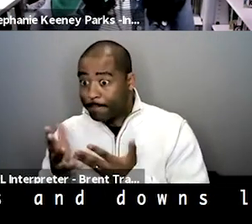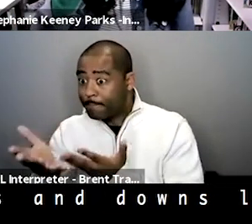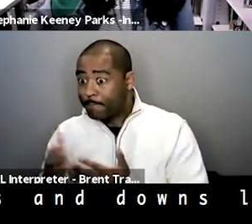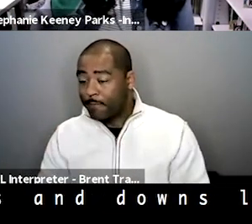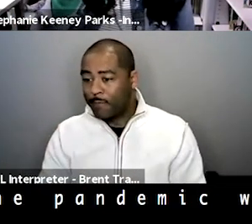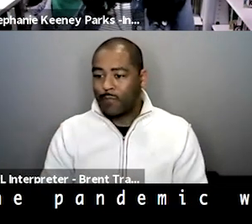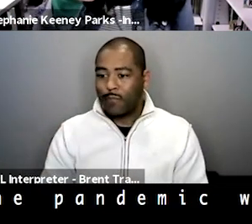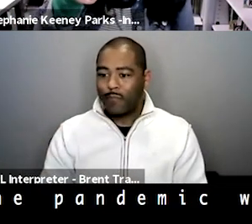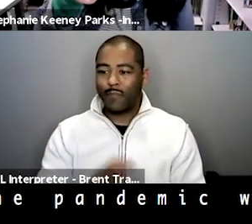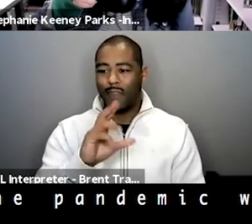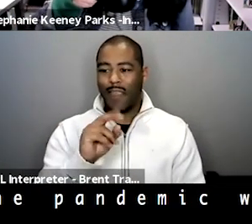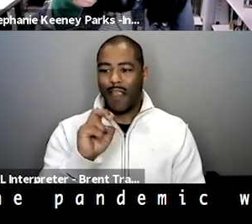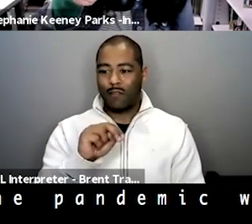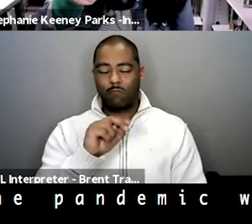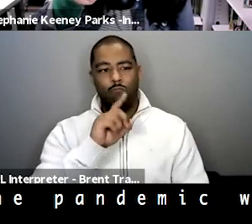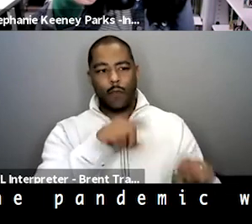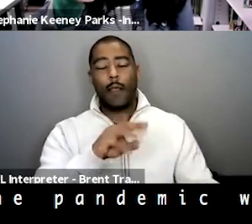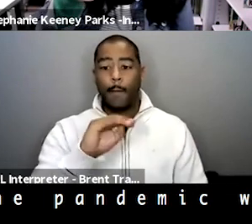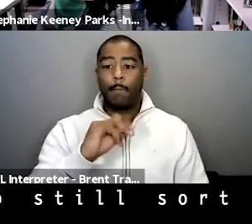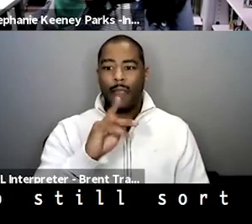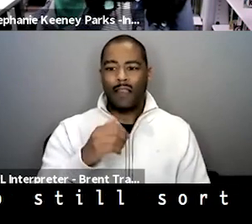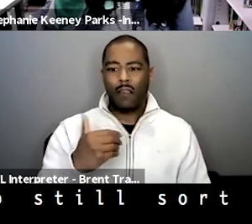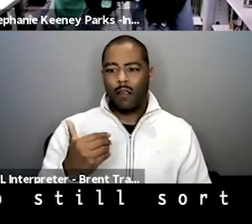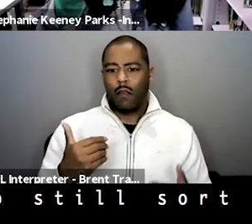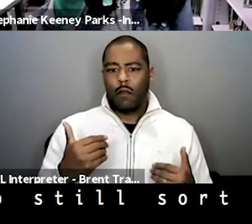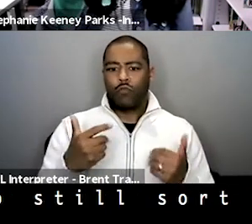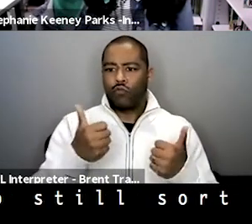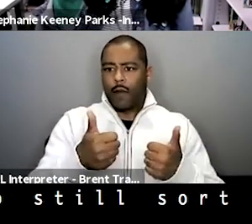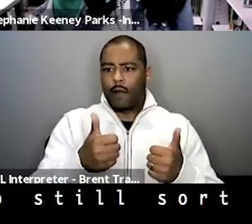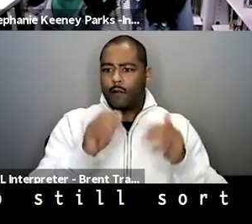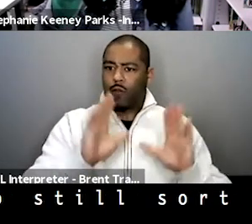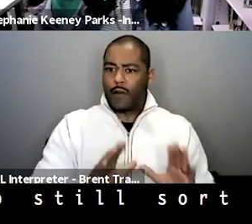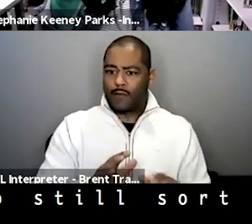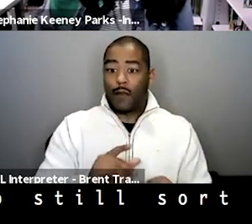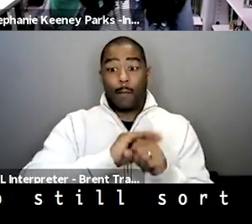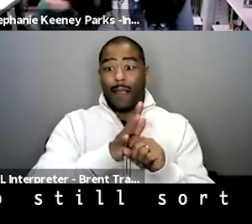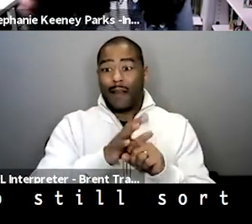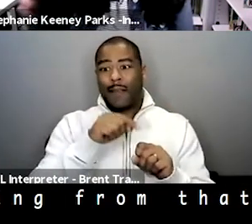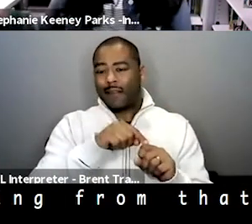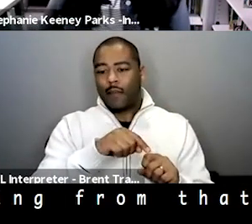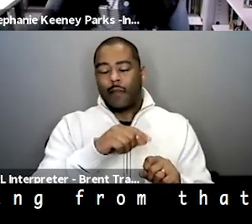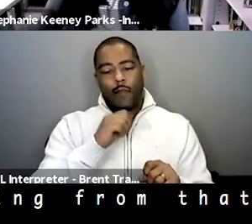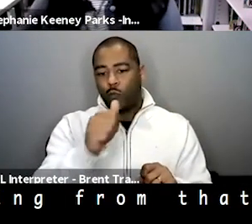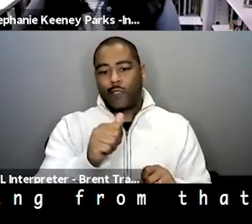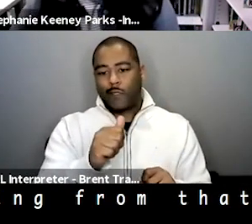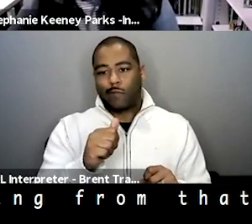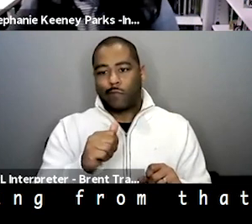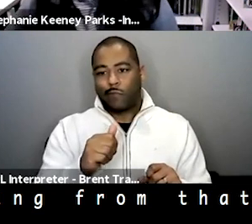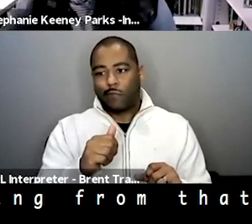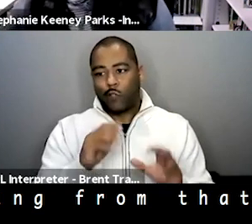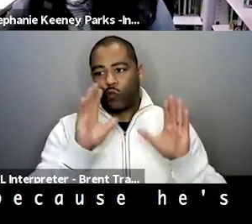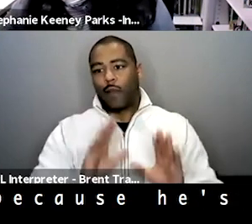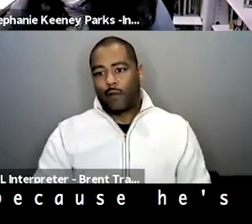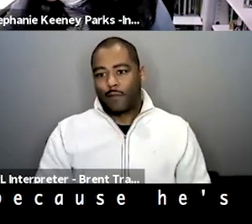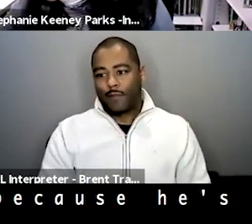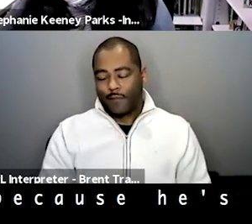great. He has, you know, ups and downs like all of us, and the pandemic was not ideal. And so still sort